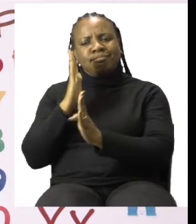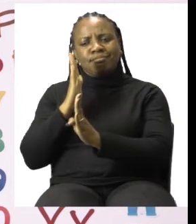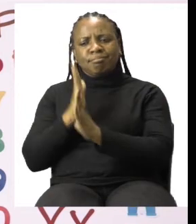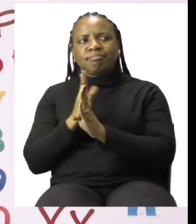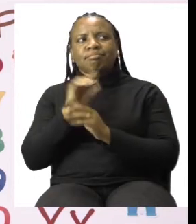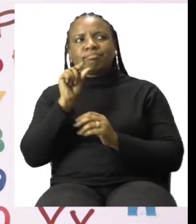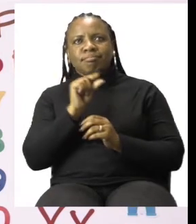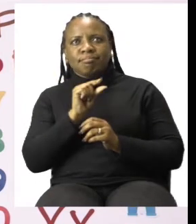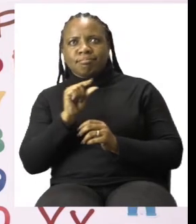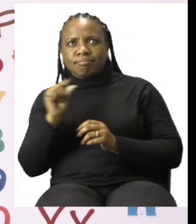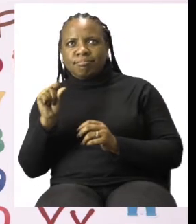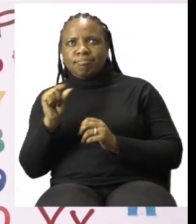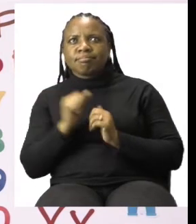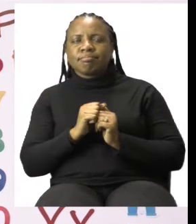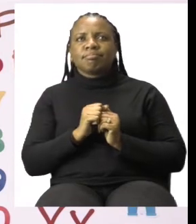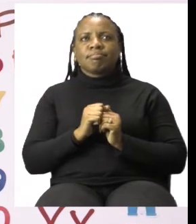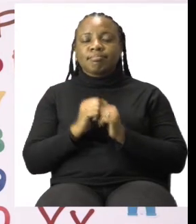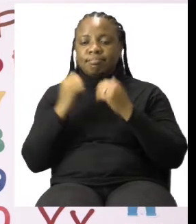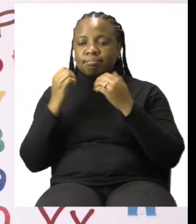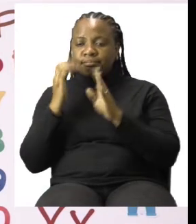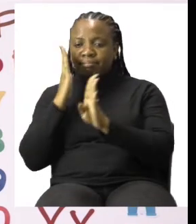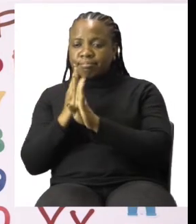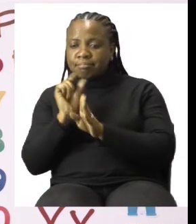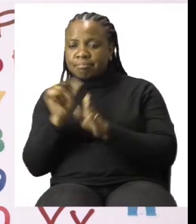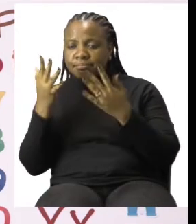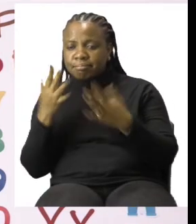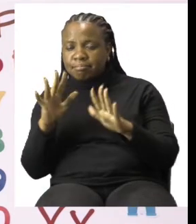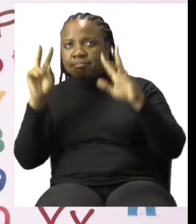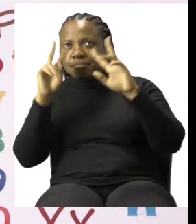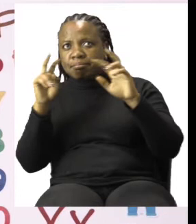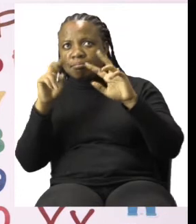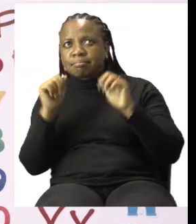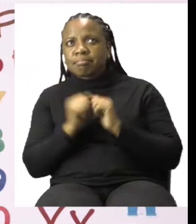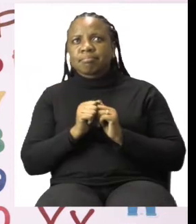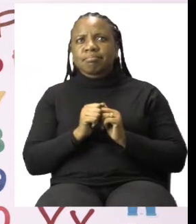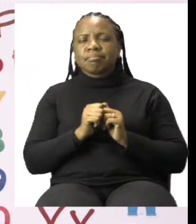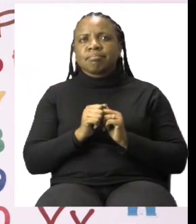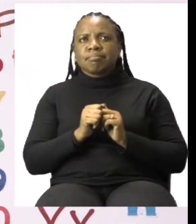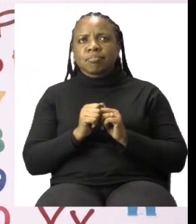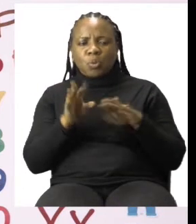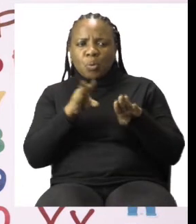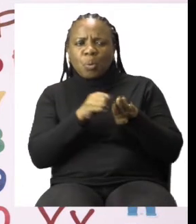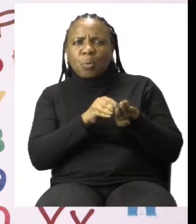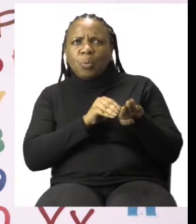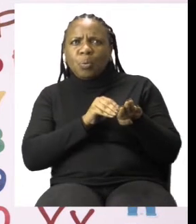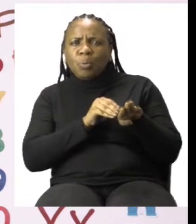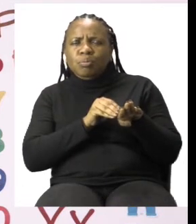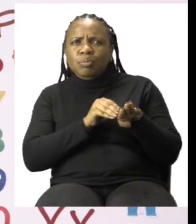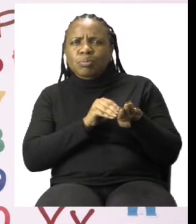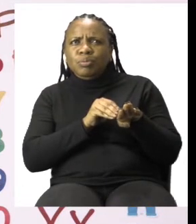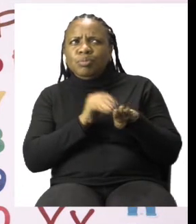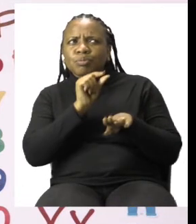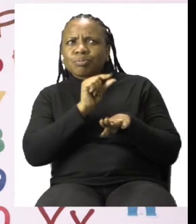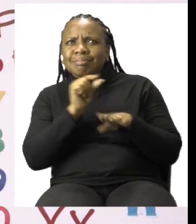looking for it in the word search. So we have Sock starts with an S. So